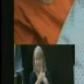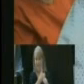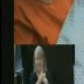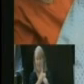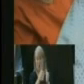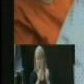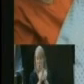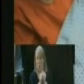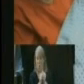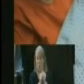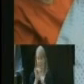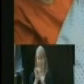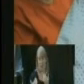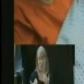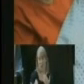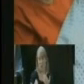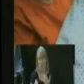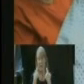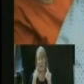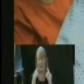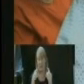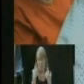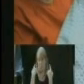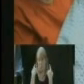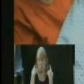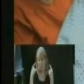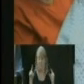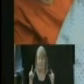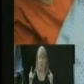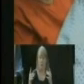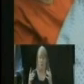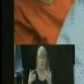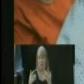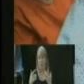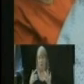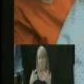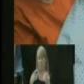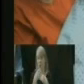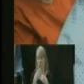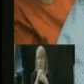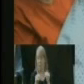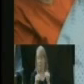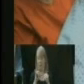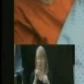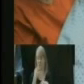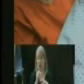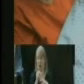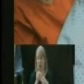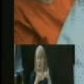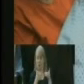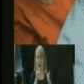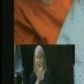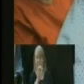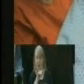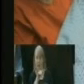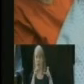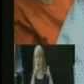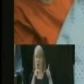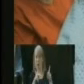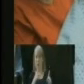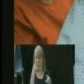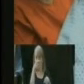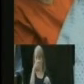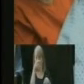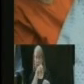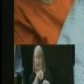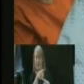innovation office this year, with John being the director of that, it was an opportunity to have, for him to be in charge